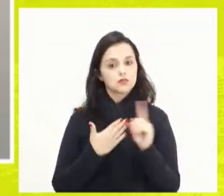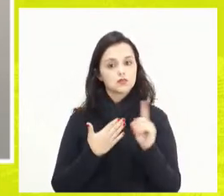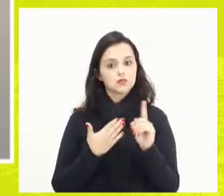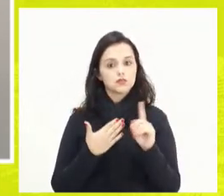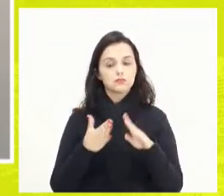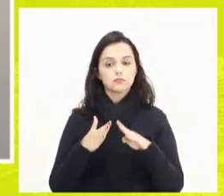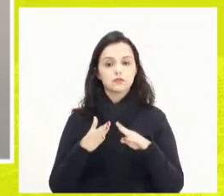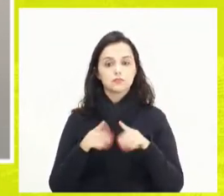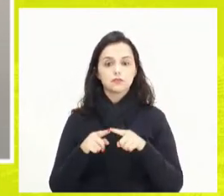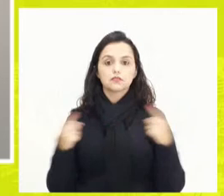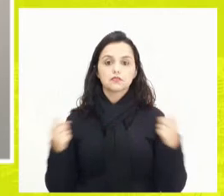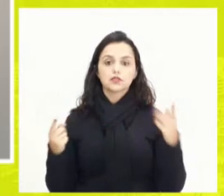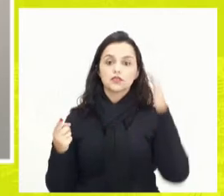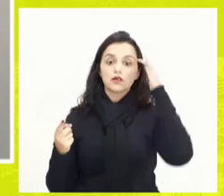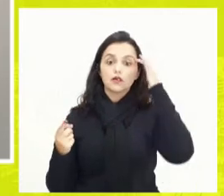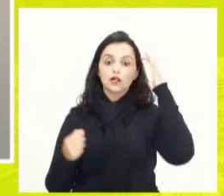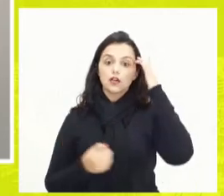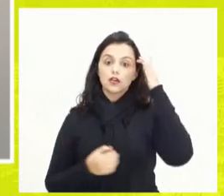but the